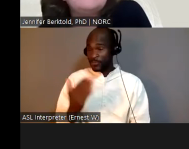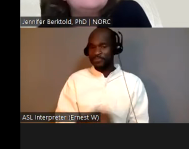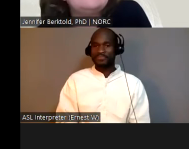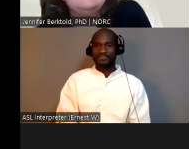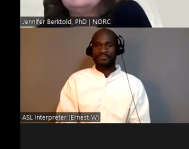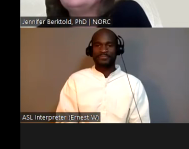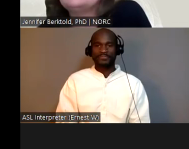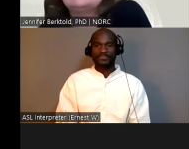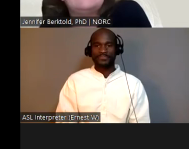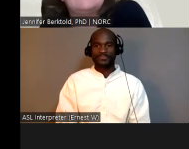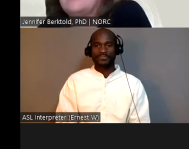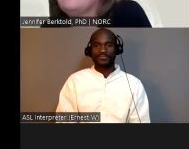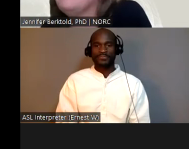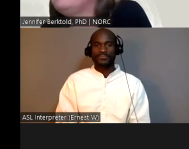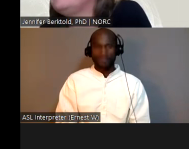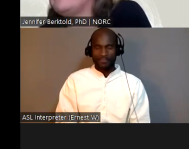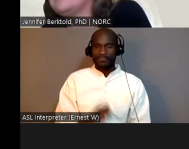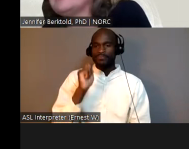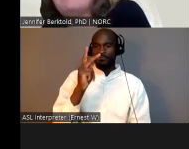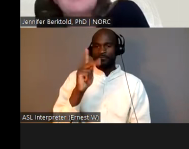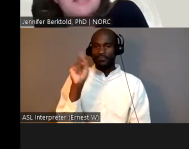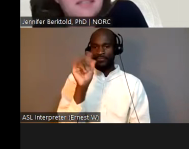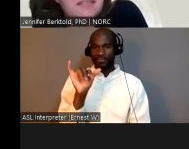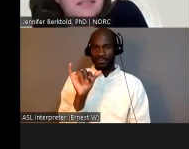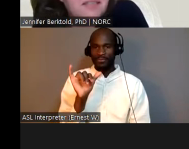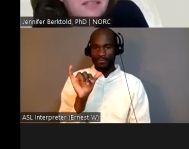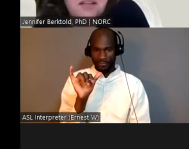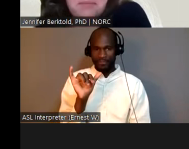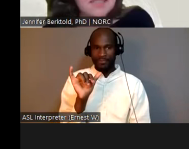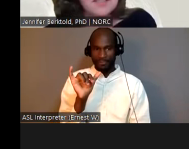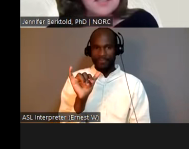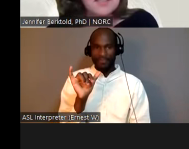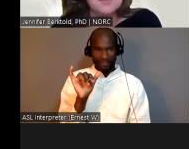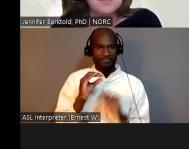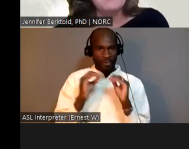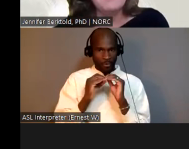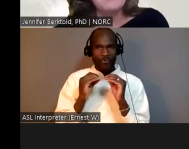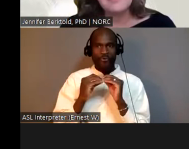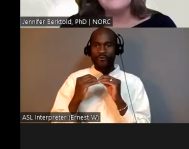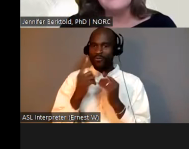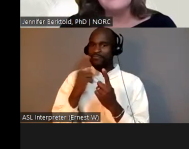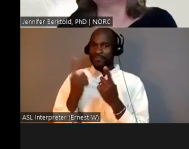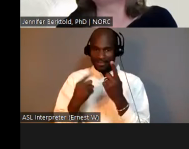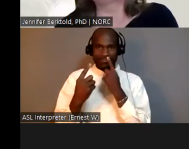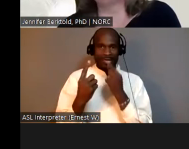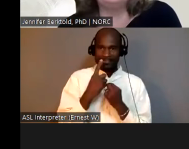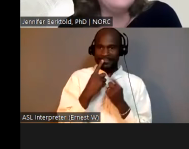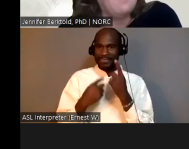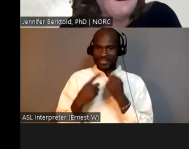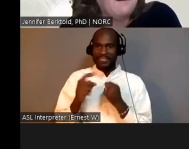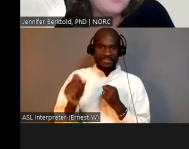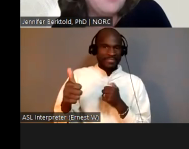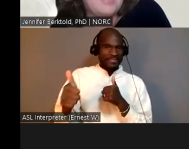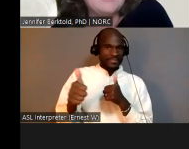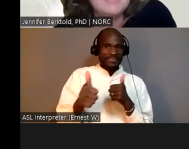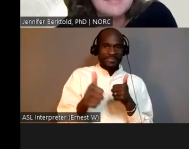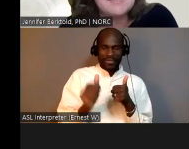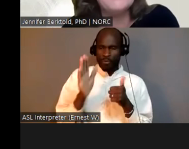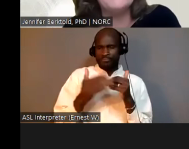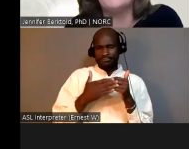As we can see, it looks like, and definitely responses please continue to come in. There's a lot of other questions that we are going to be